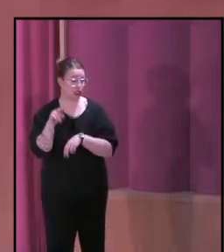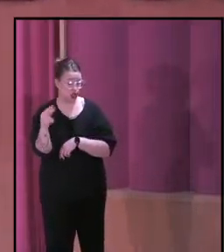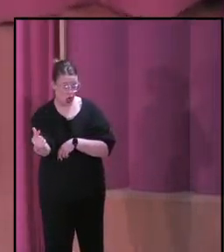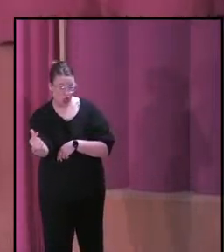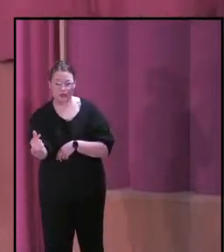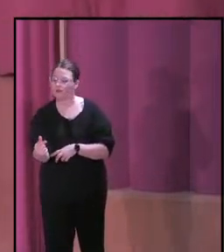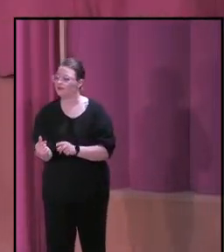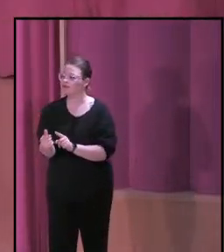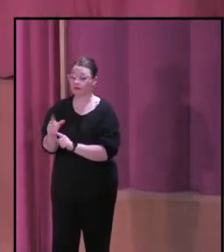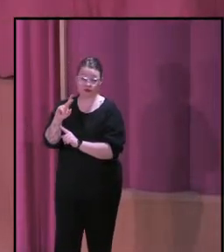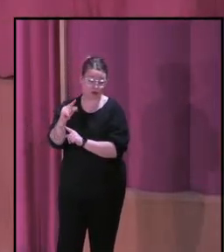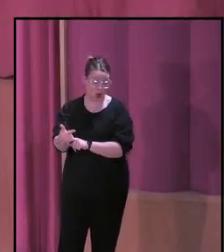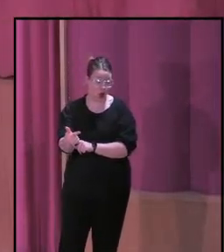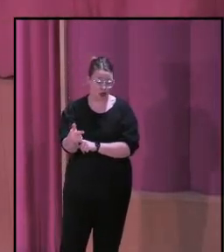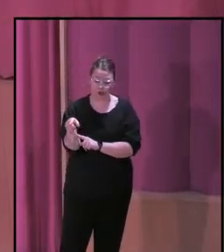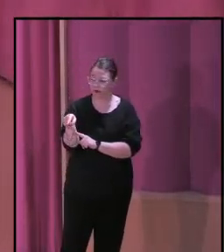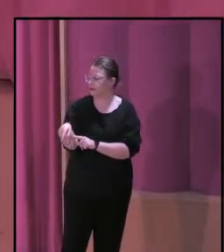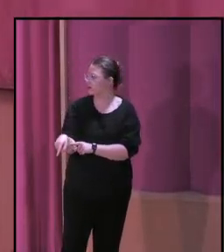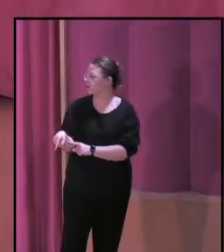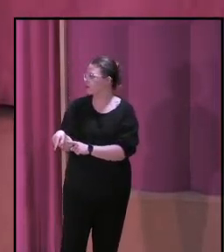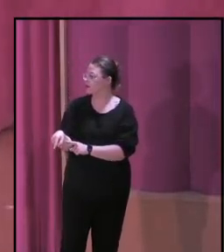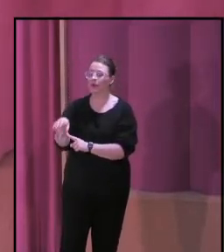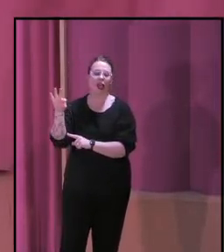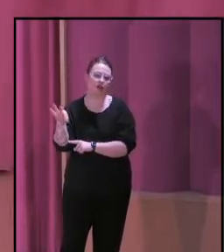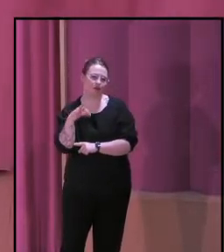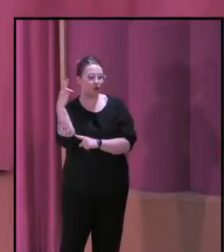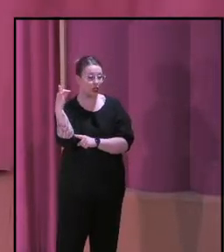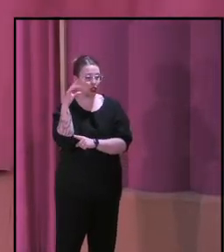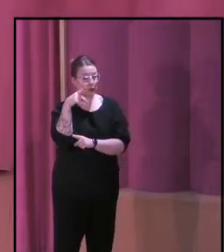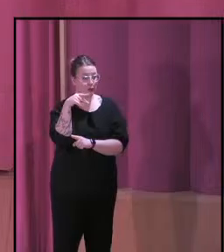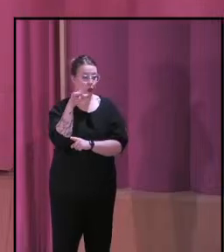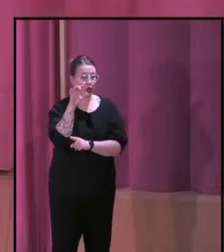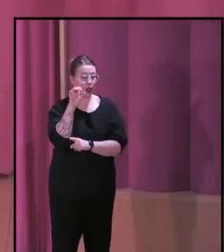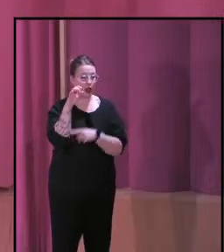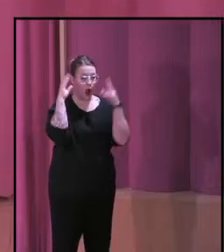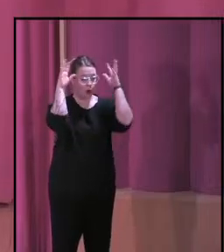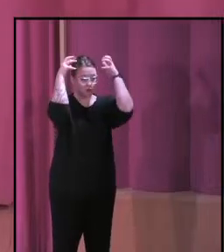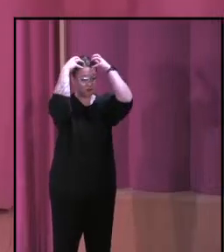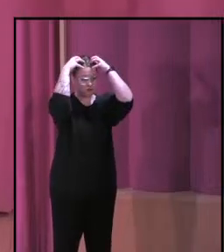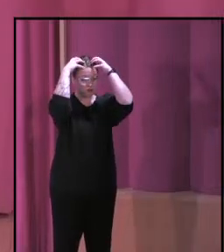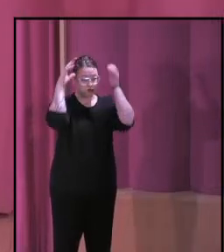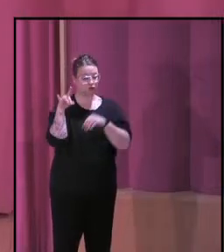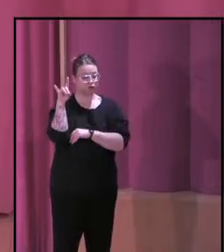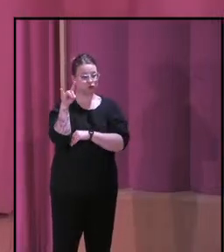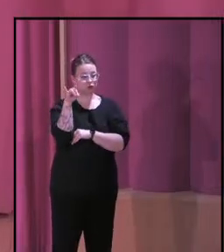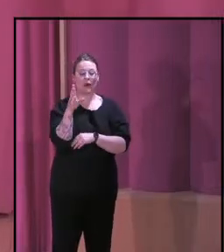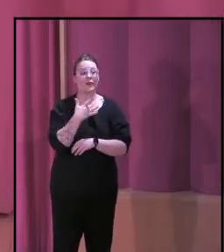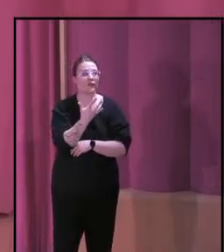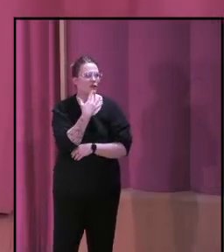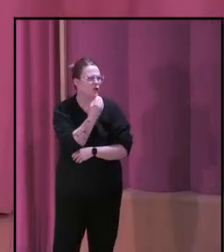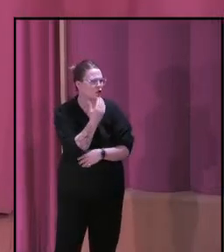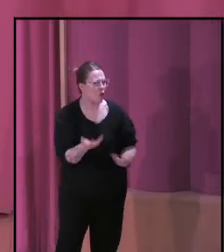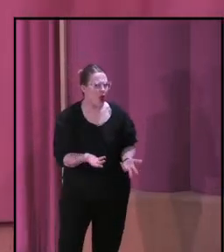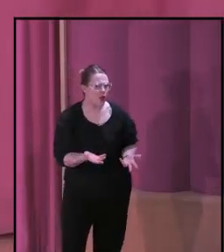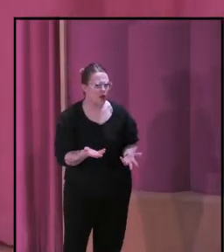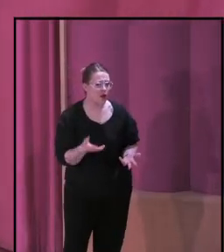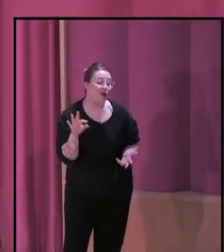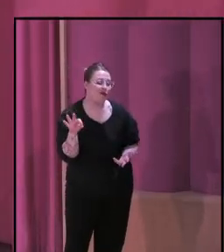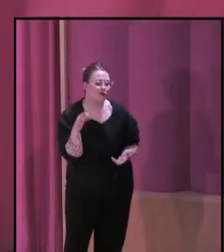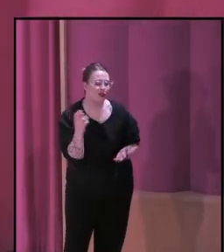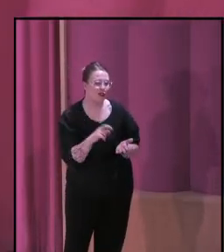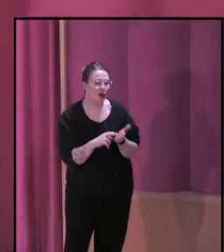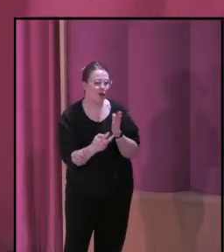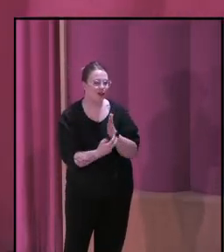a circus dog, naturally, he's a French poodle. And the poodle's favorite food, by the way, French